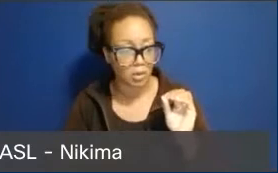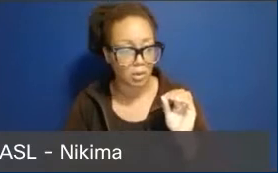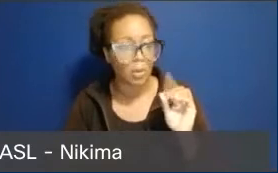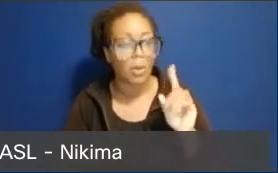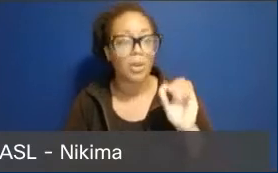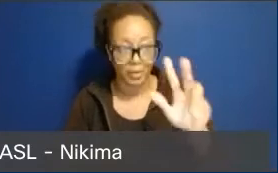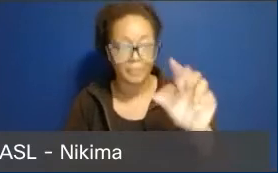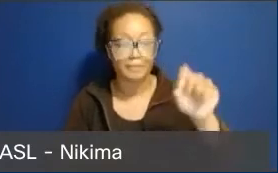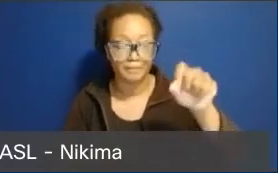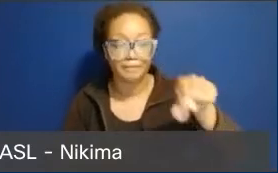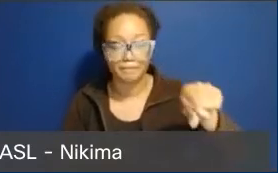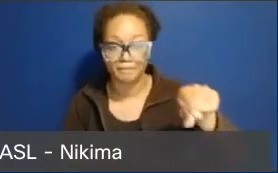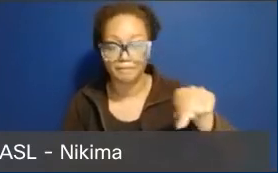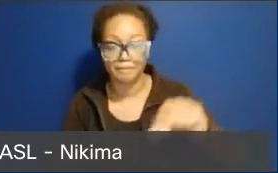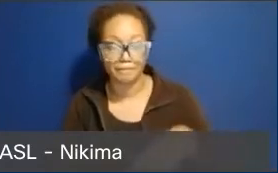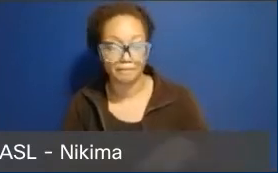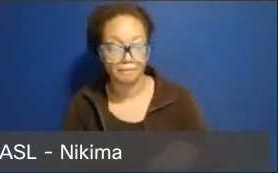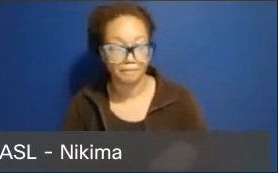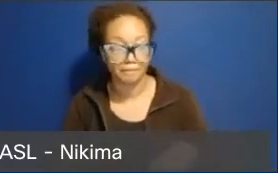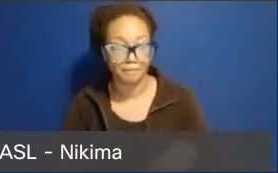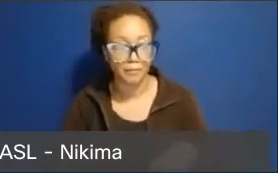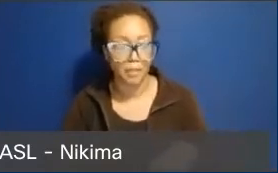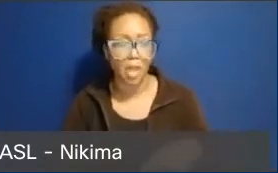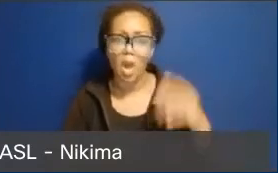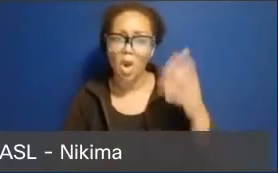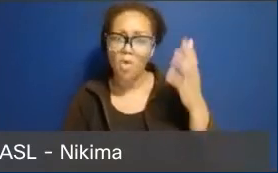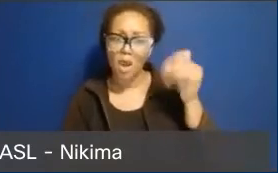S0103. Okay. Why is this